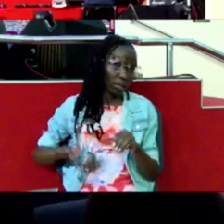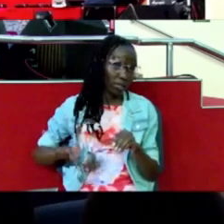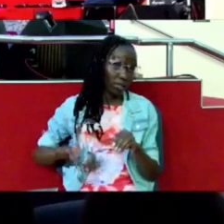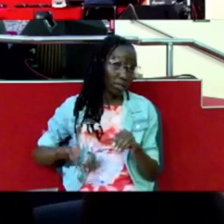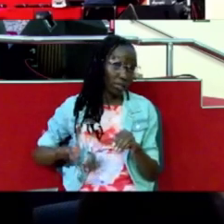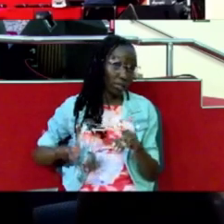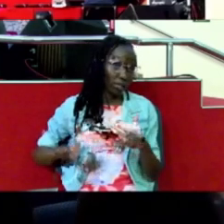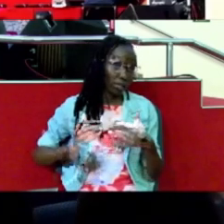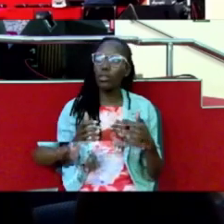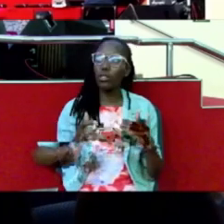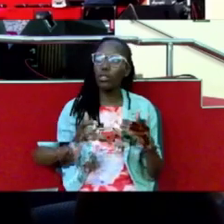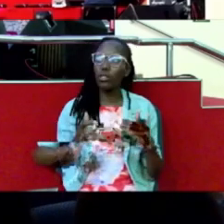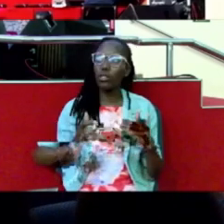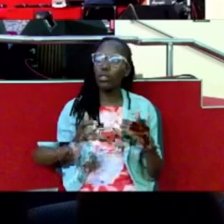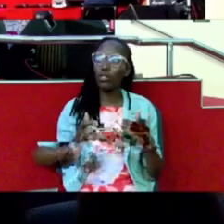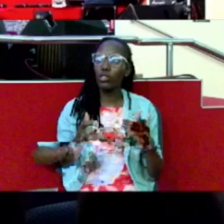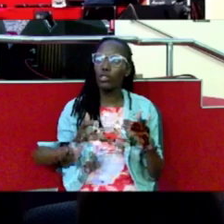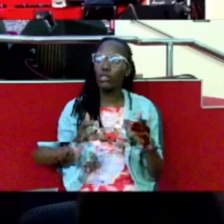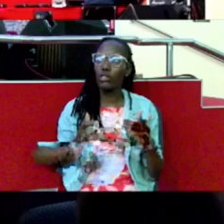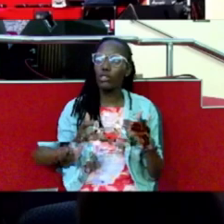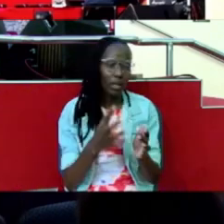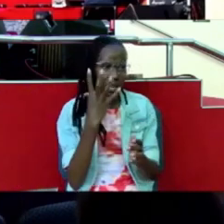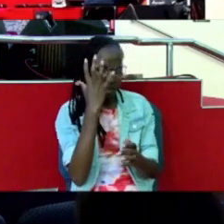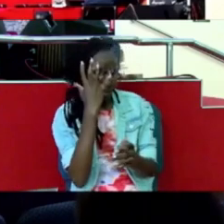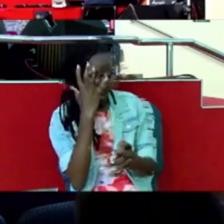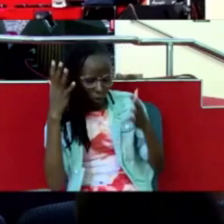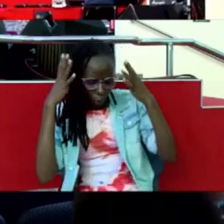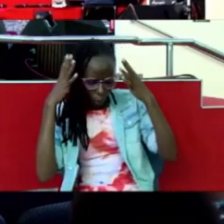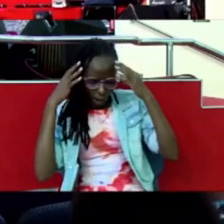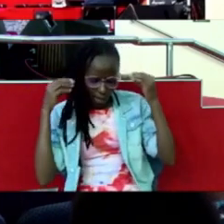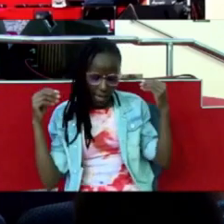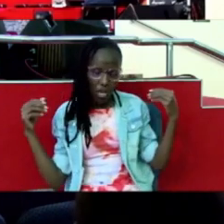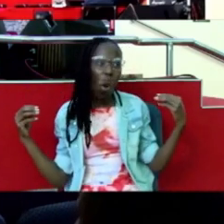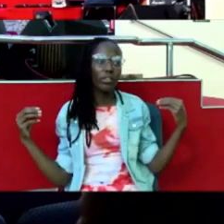there, the Israelites were lions,